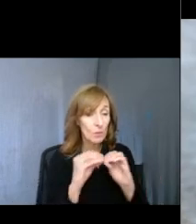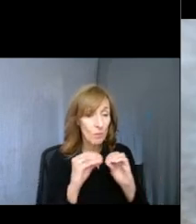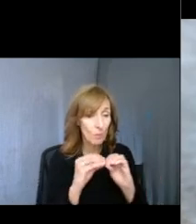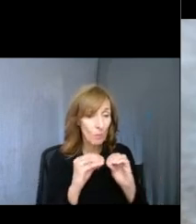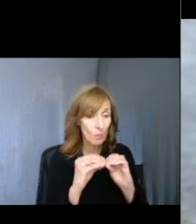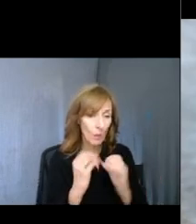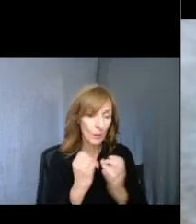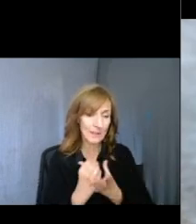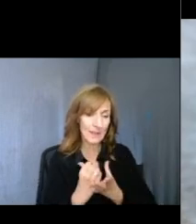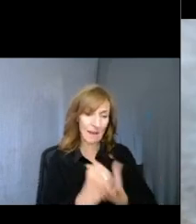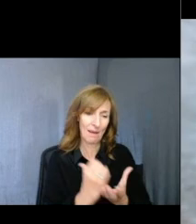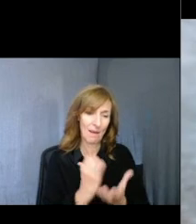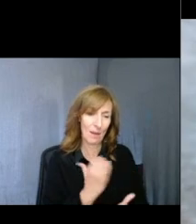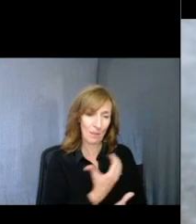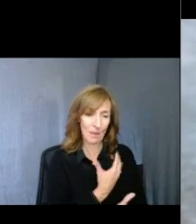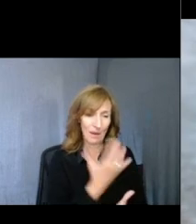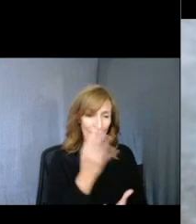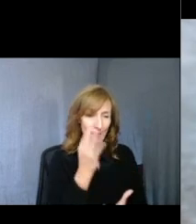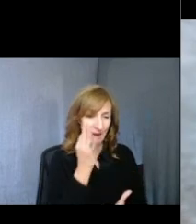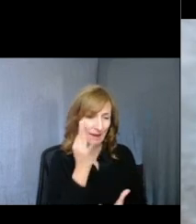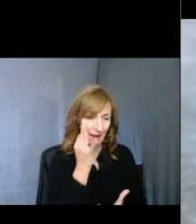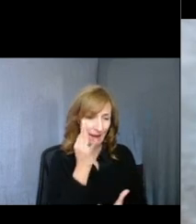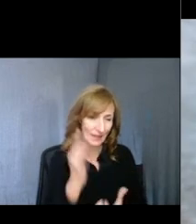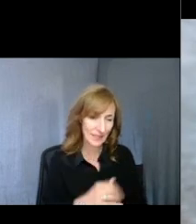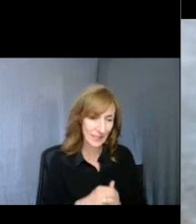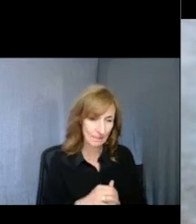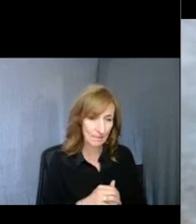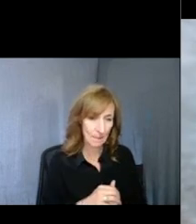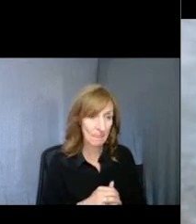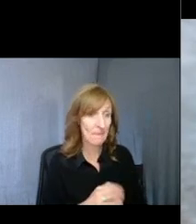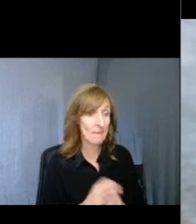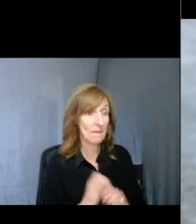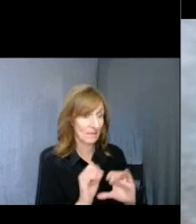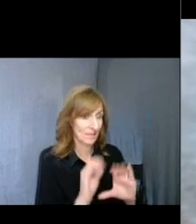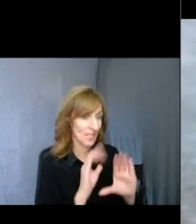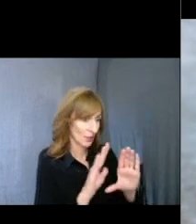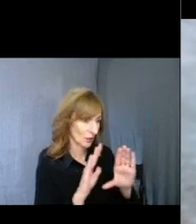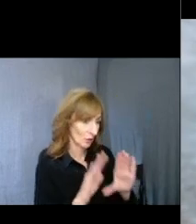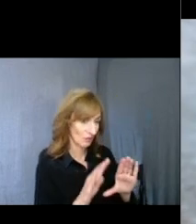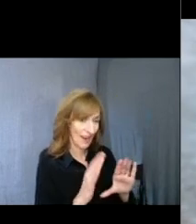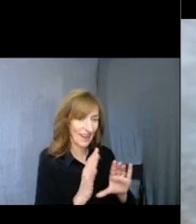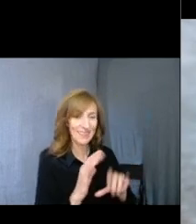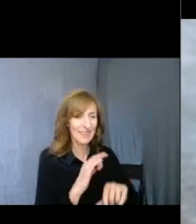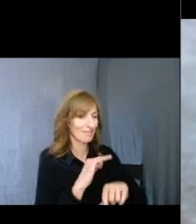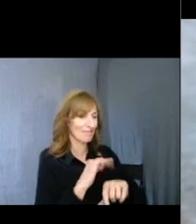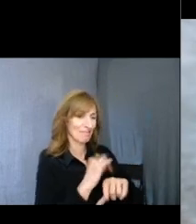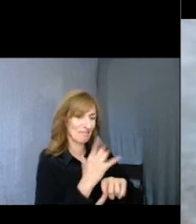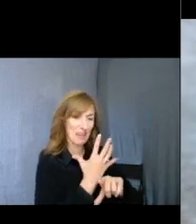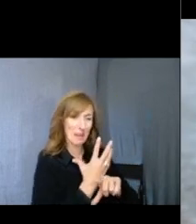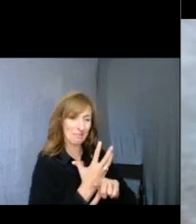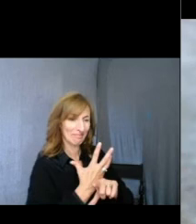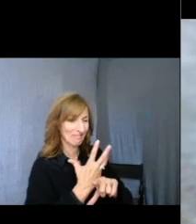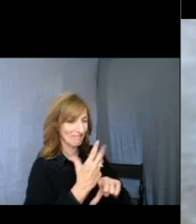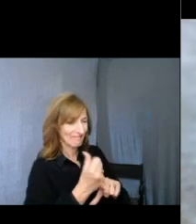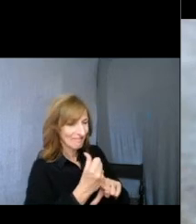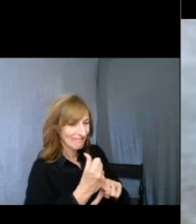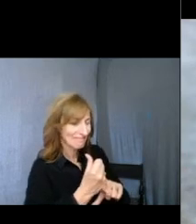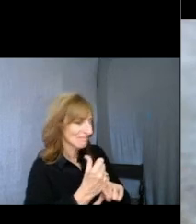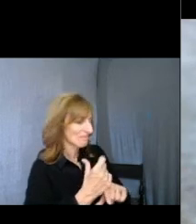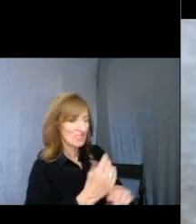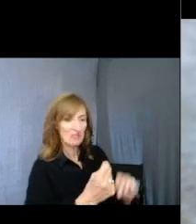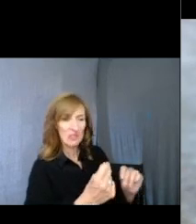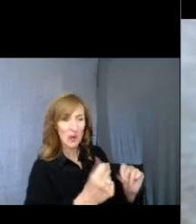in general. Well, that's great. Well, that is all of our time. So that went so fast,